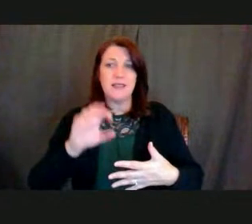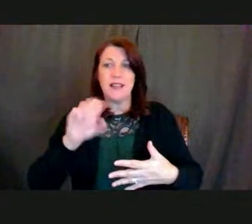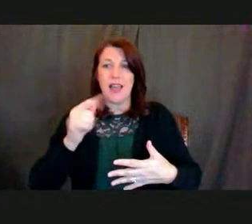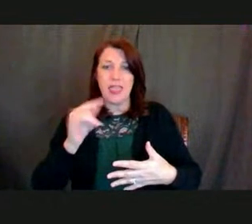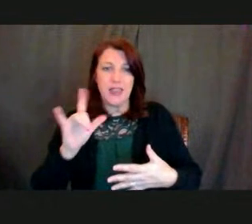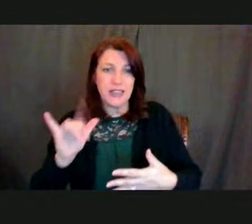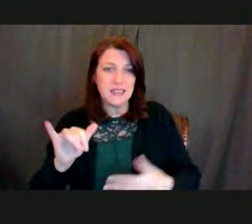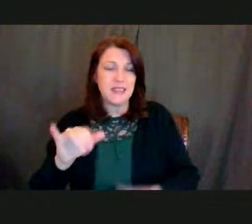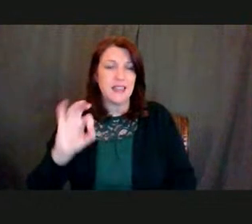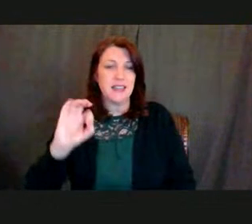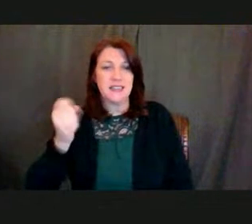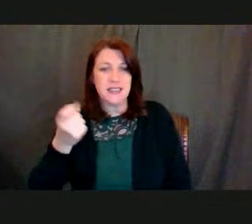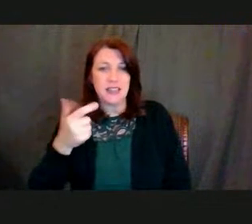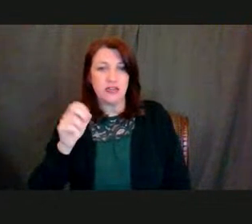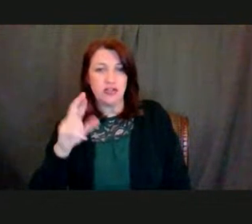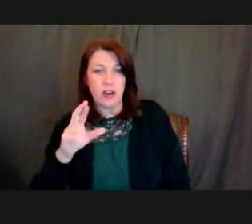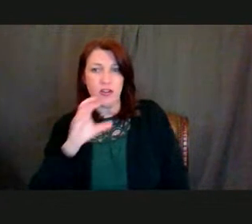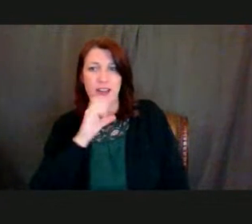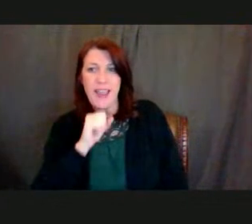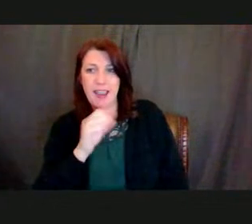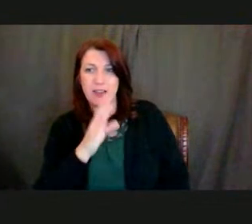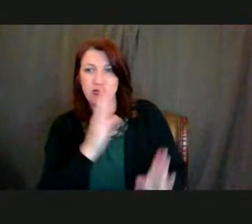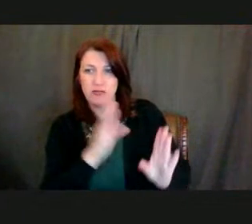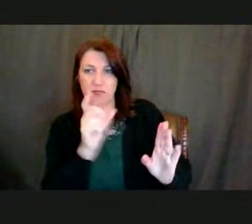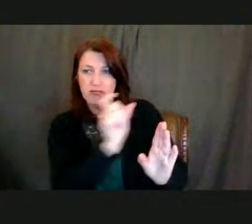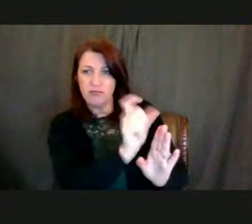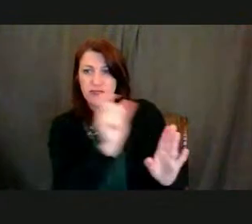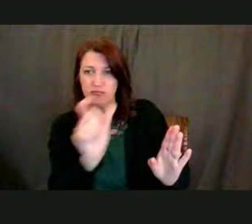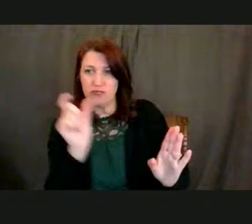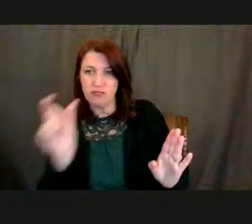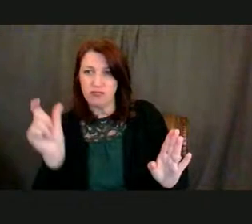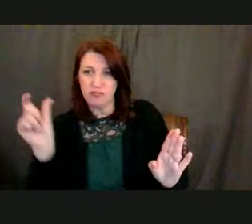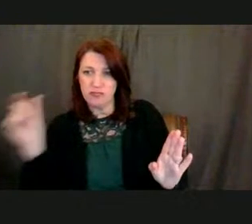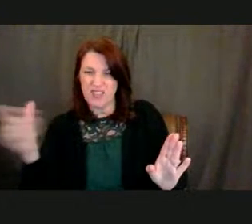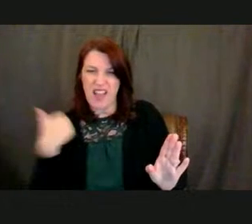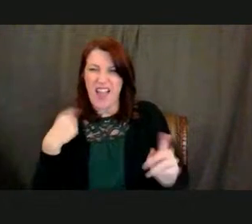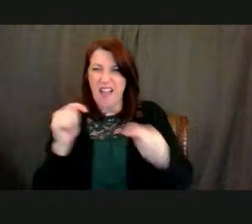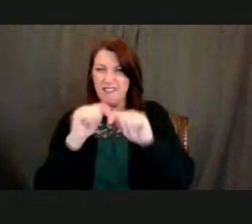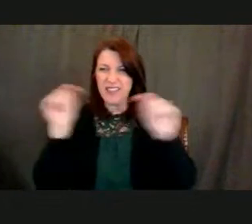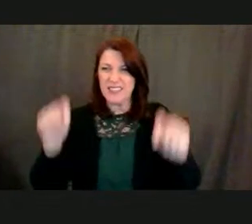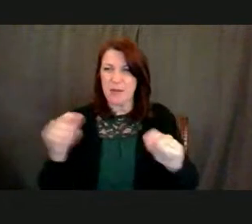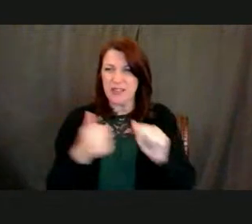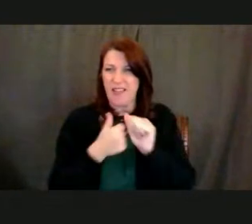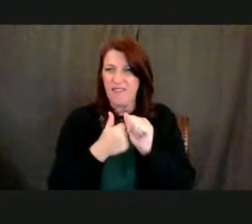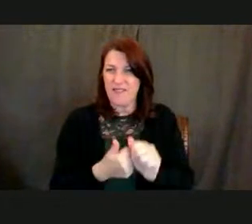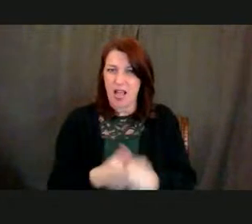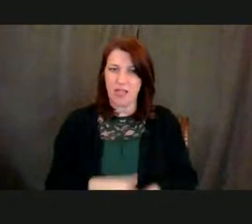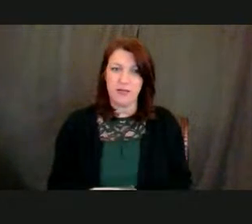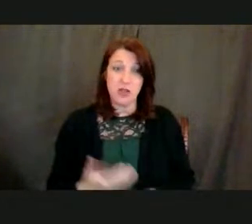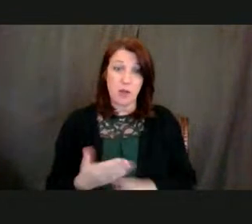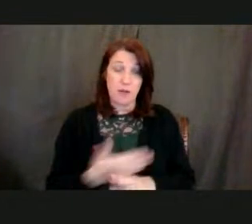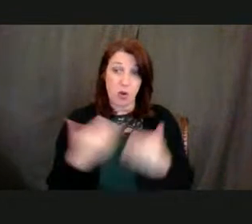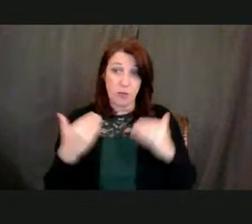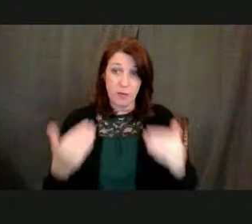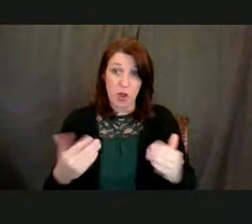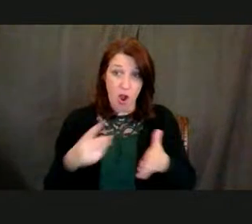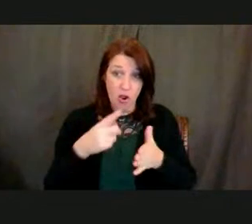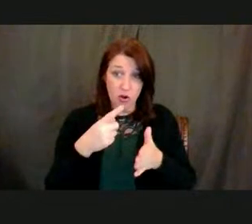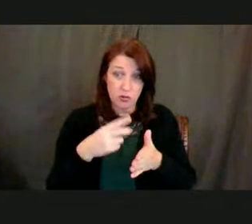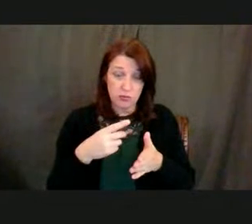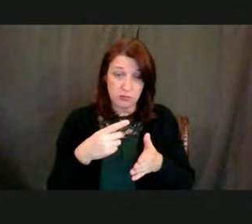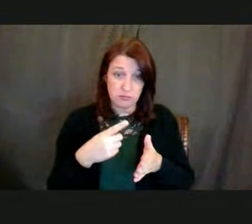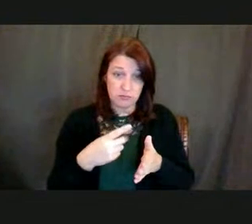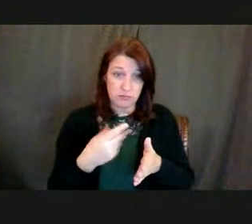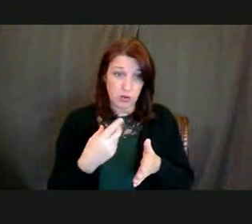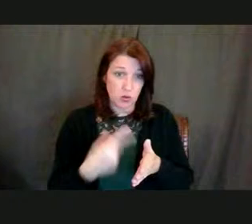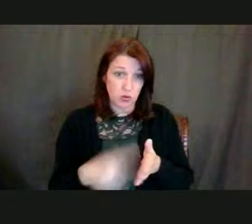have a template file that you can use to do so. So let's do a quick knowledge check before we move on. True or false?